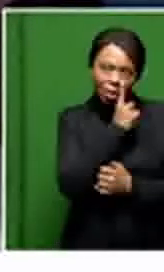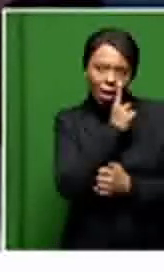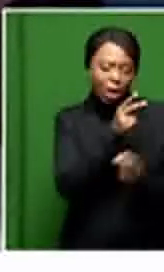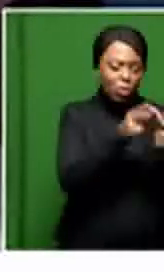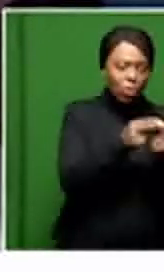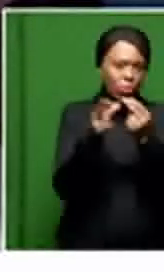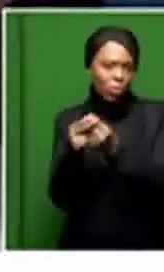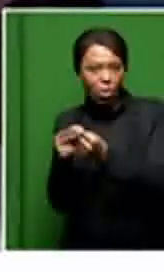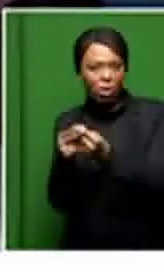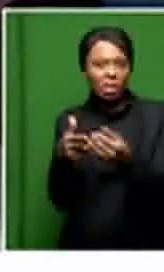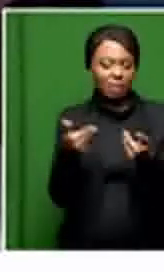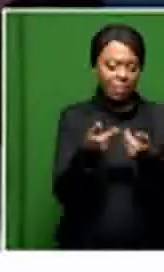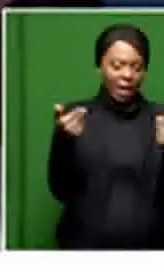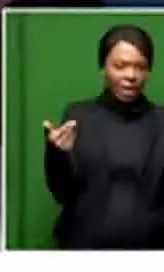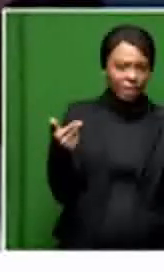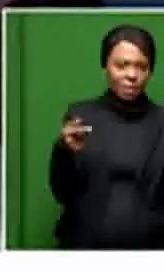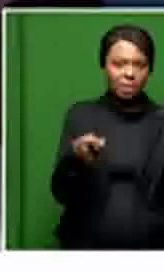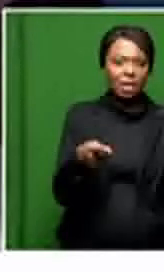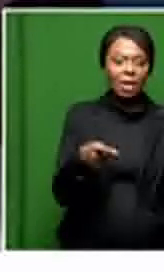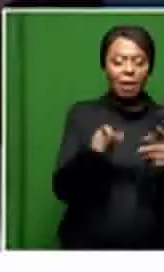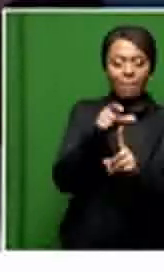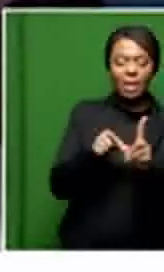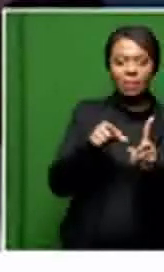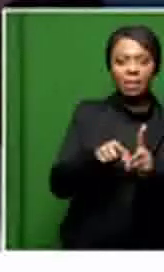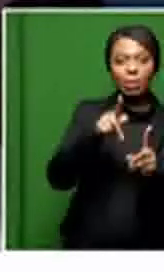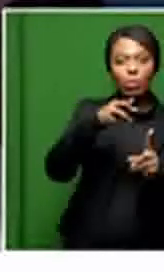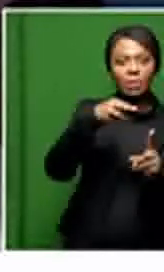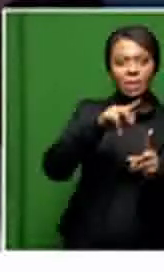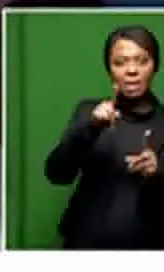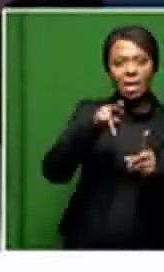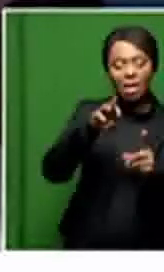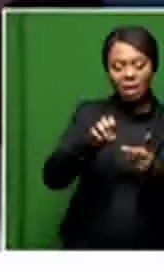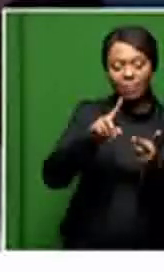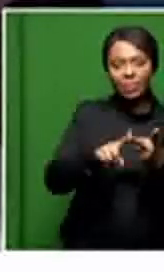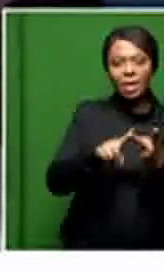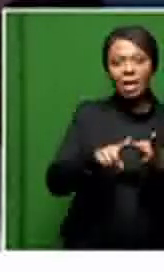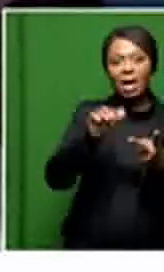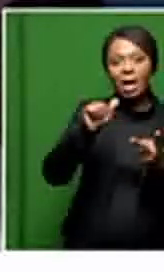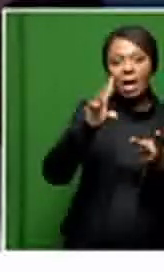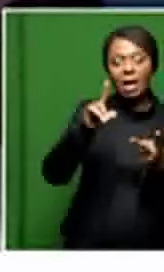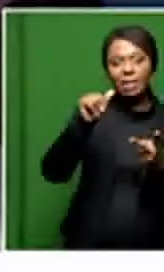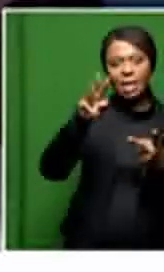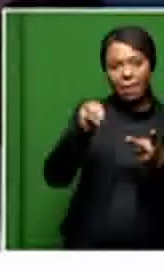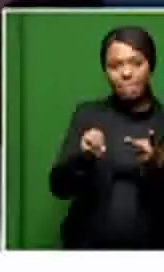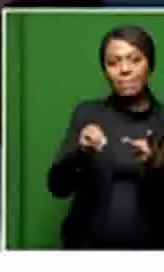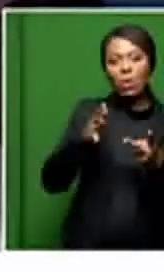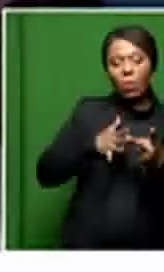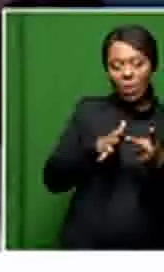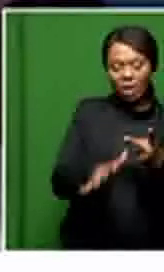unions as separated. And people like Pumzile Adam, George Lamani, they wanted to break